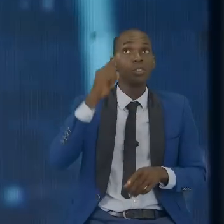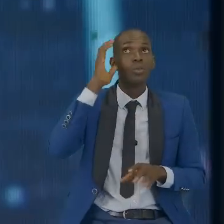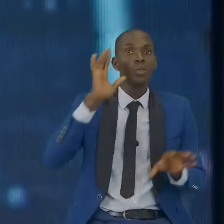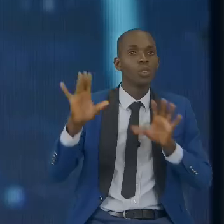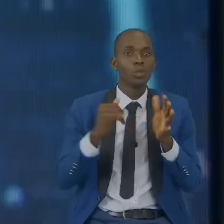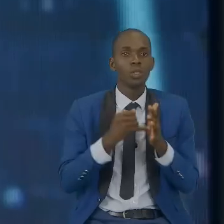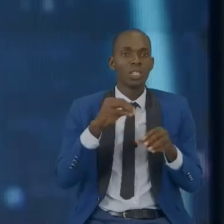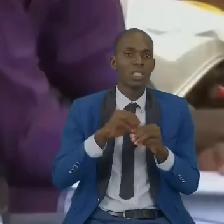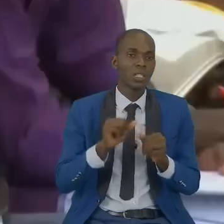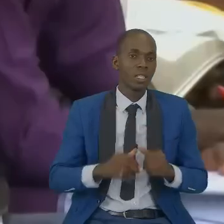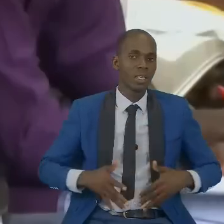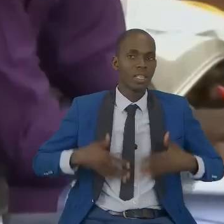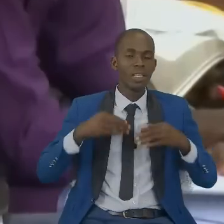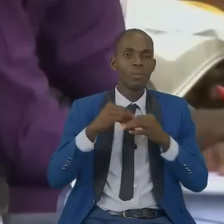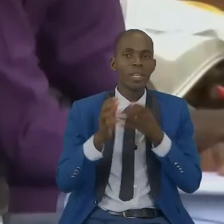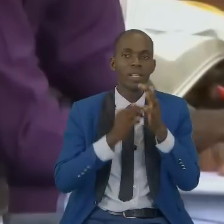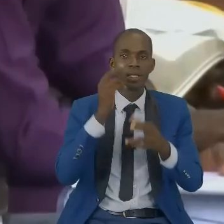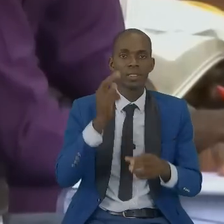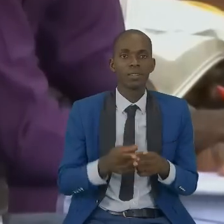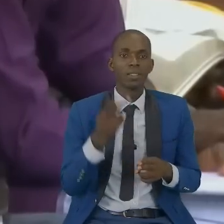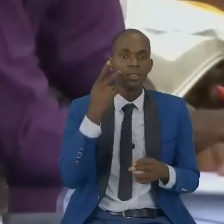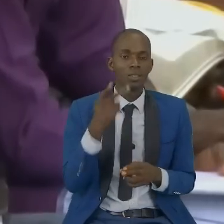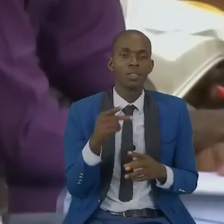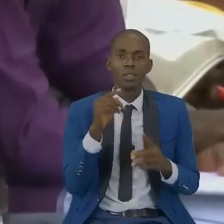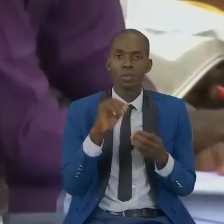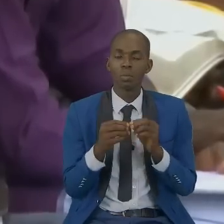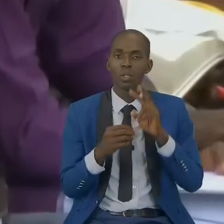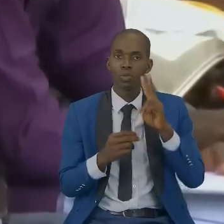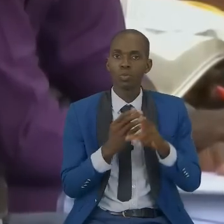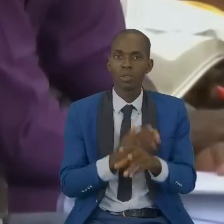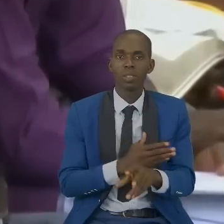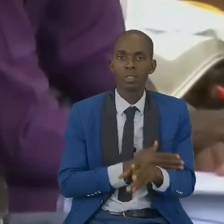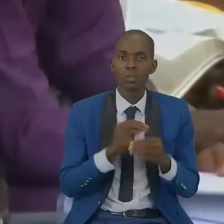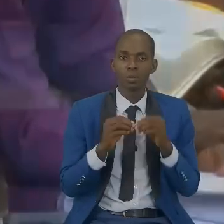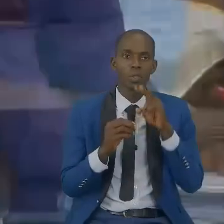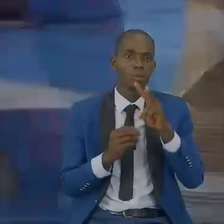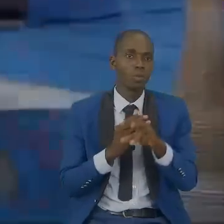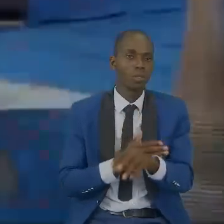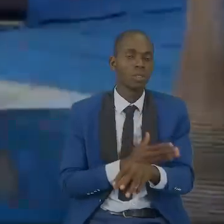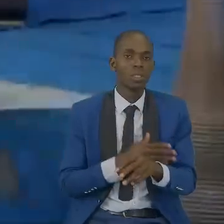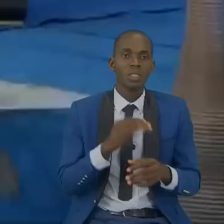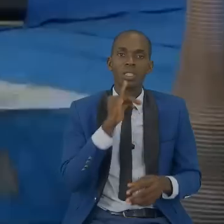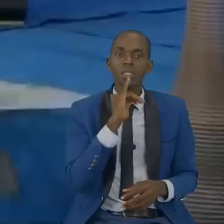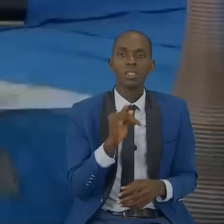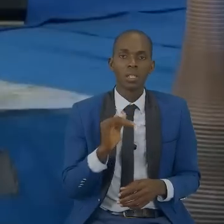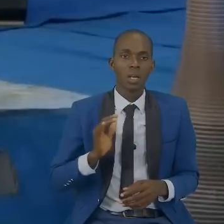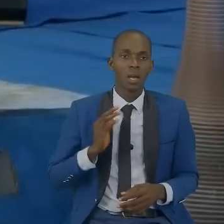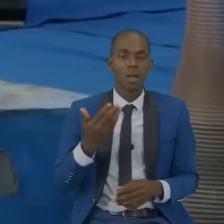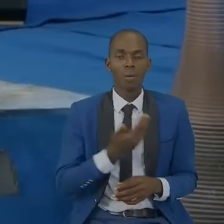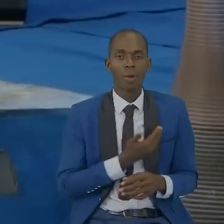every life in Jesus' name. Let's look at number two there. Number two there is our